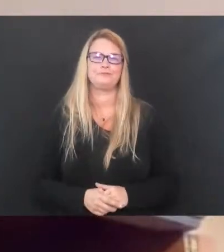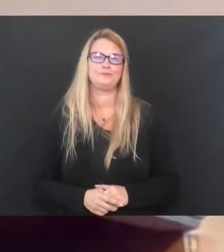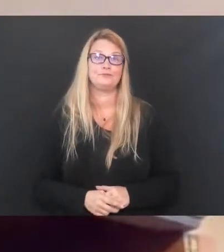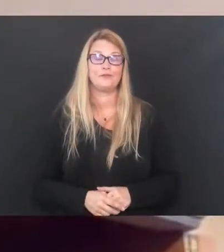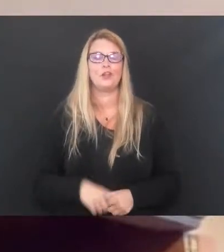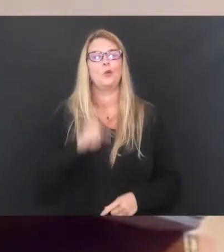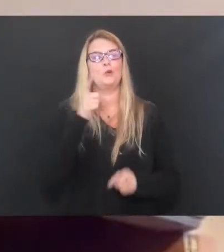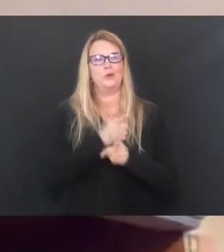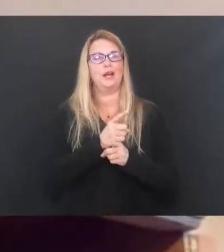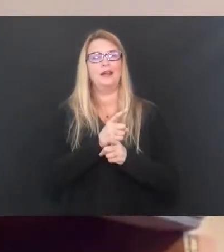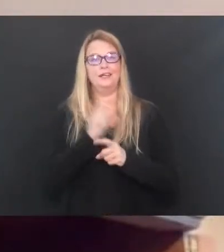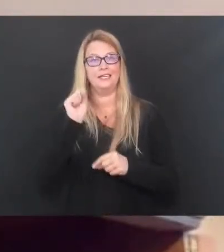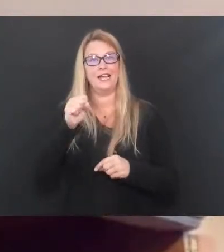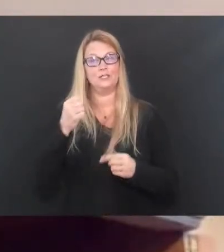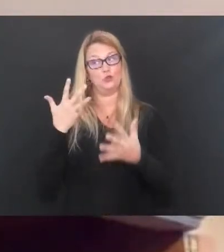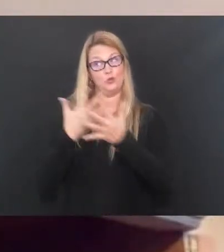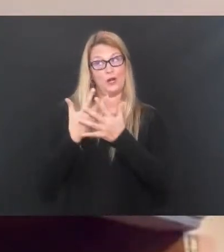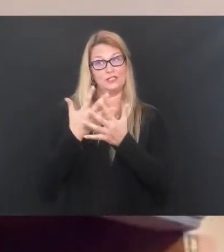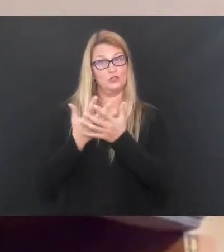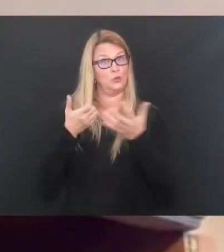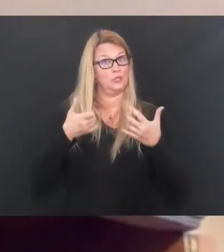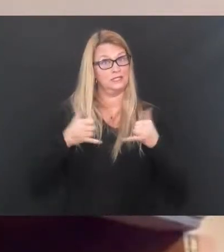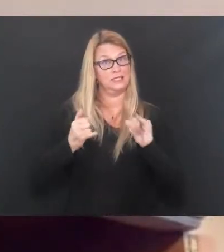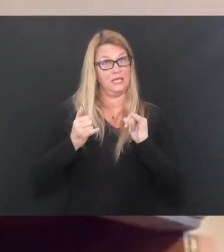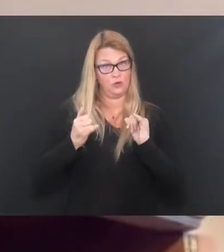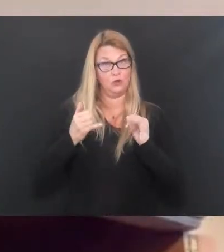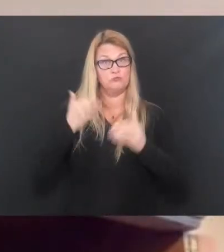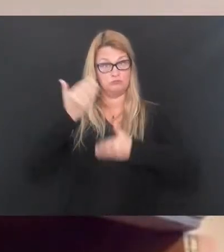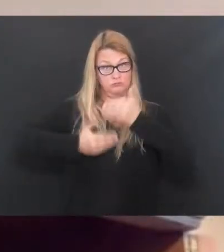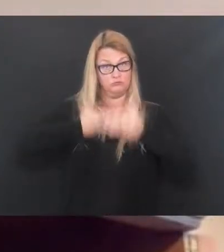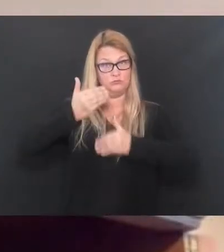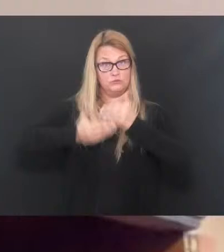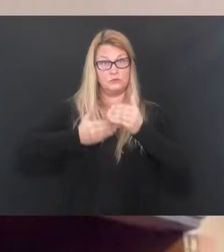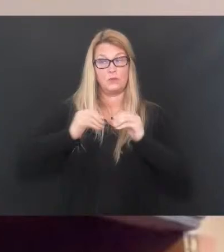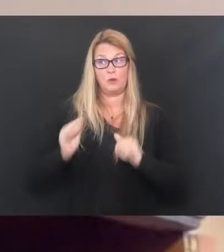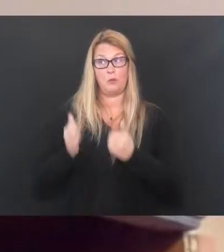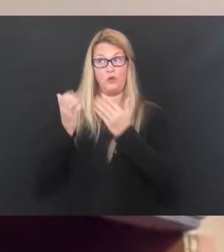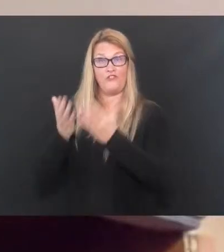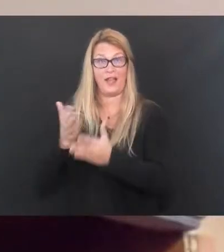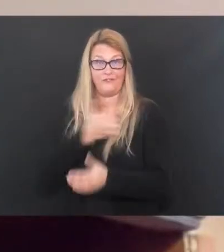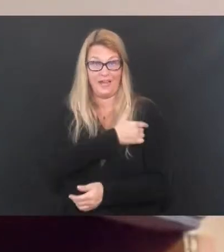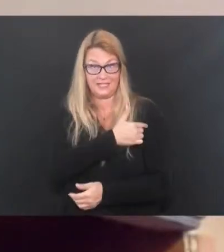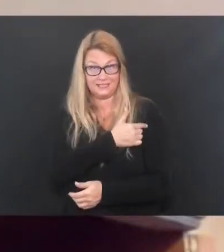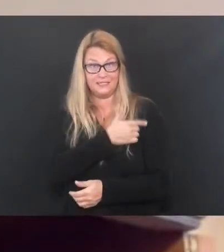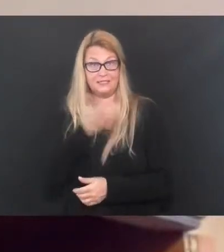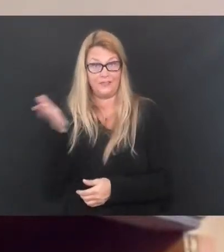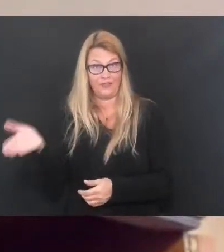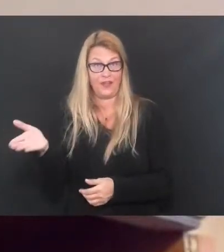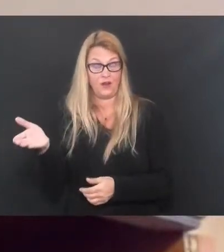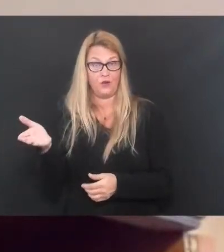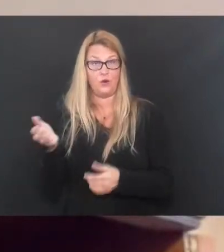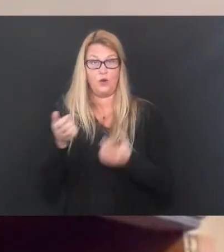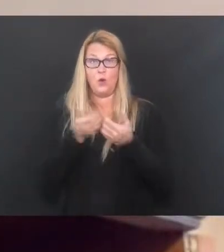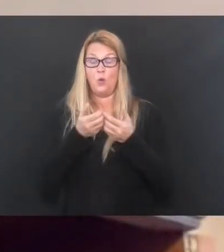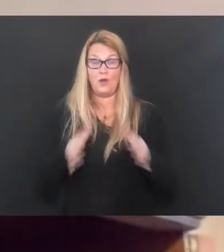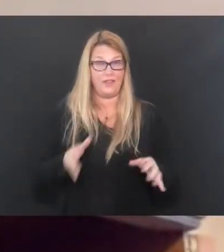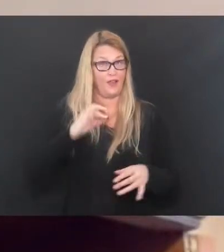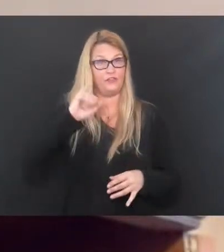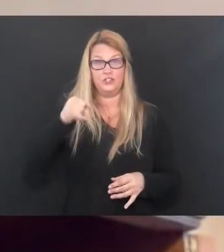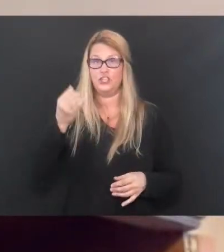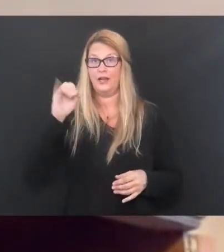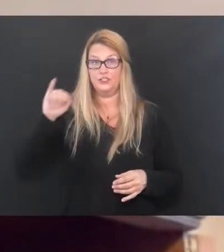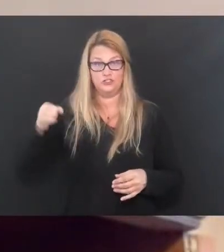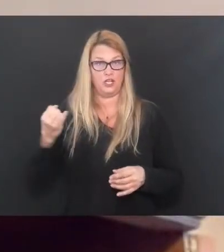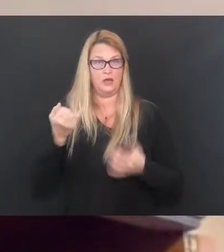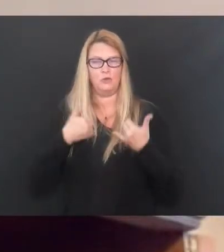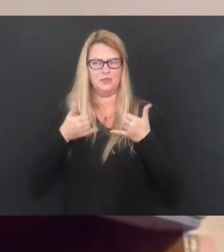as corrections, we continue to work with corrections and provide vaccines. Even without Johnson & Johnson, we're